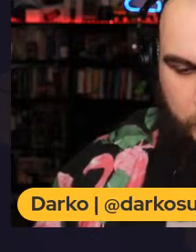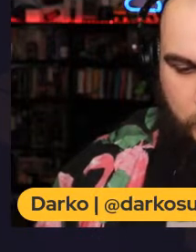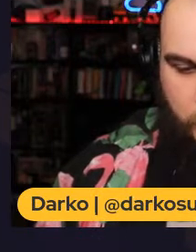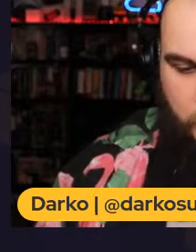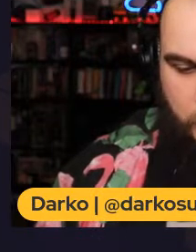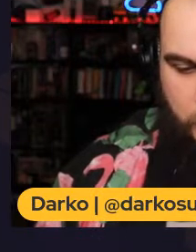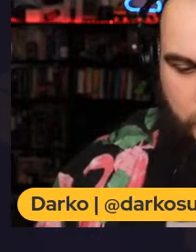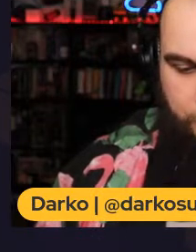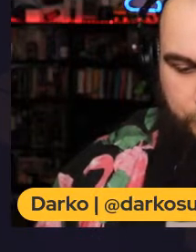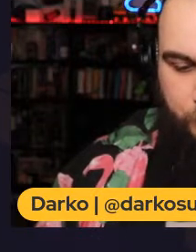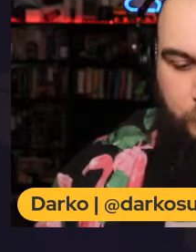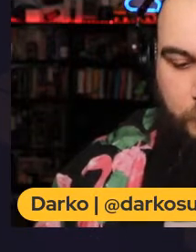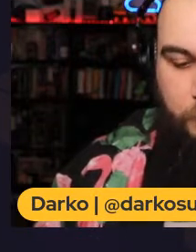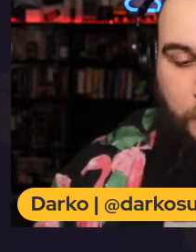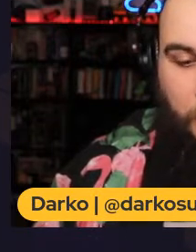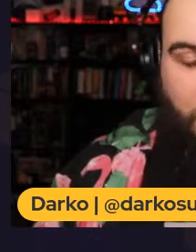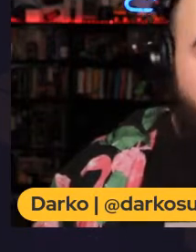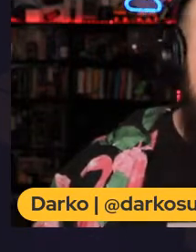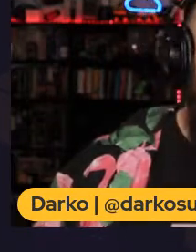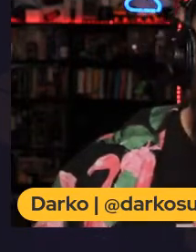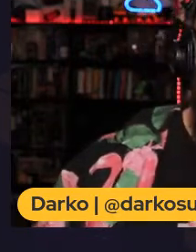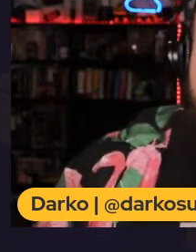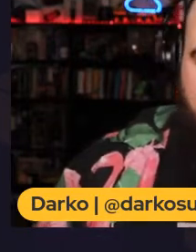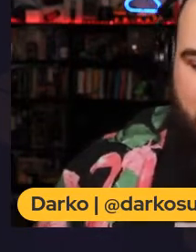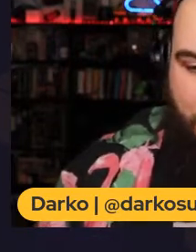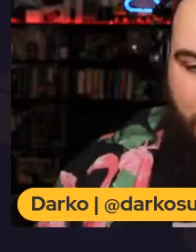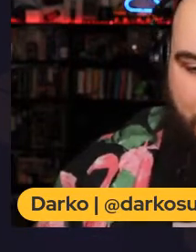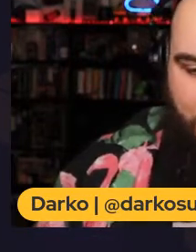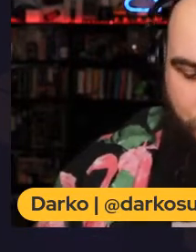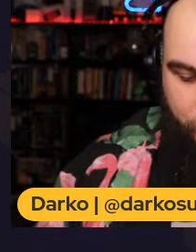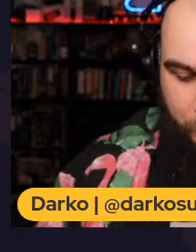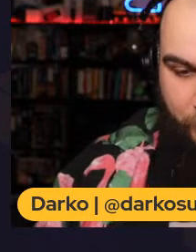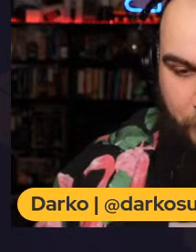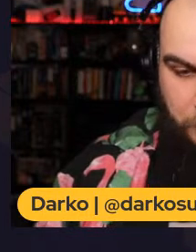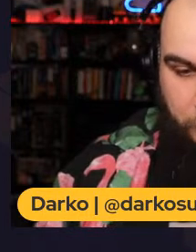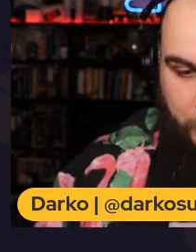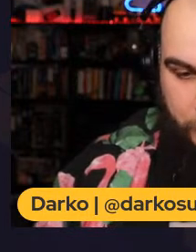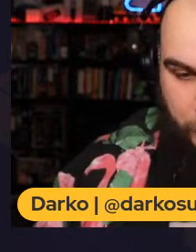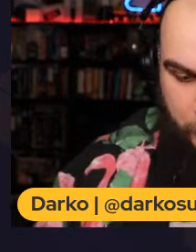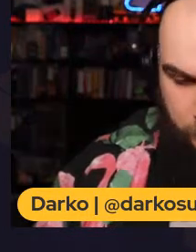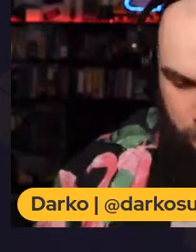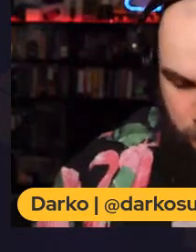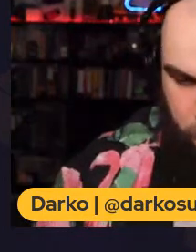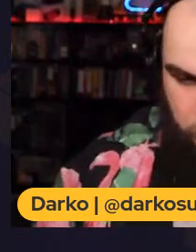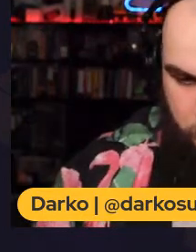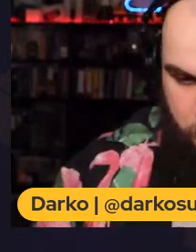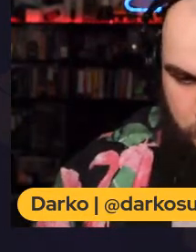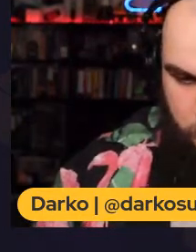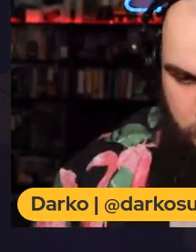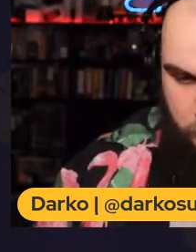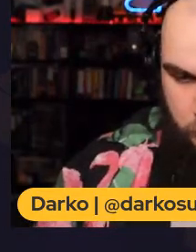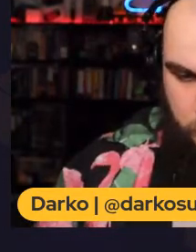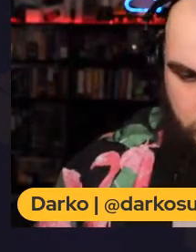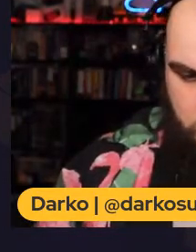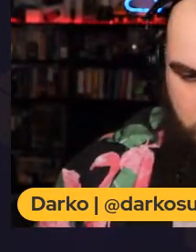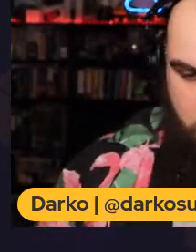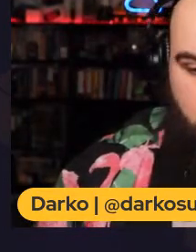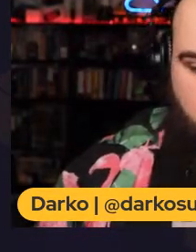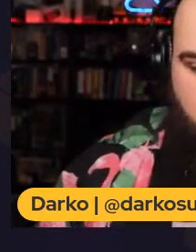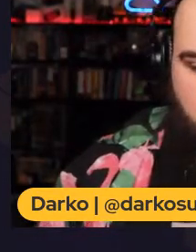Screen this one. Well, actually, give me a second. I'm going to join from a different browser because why